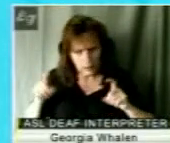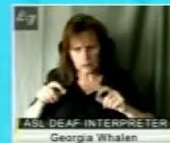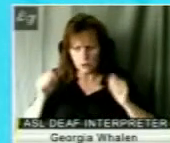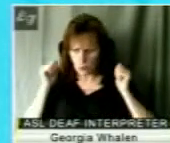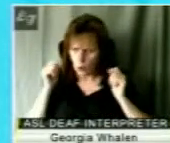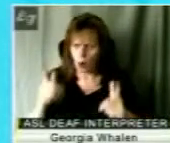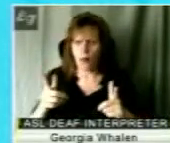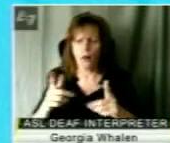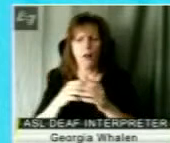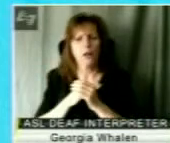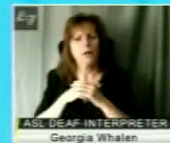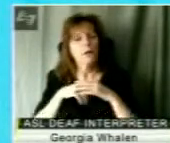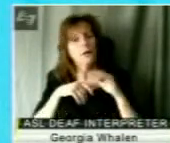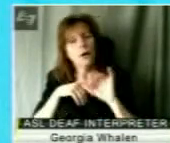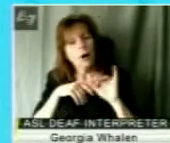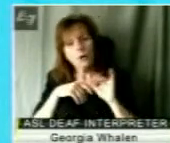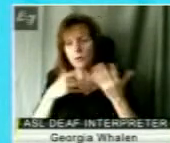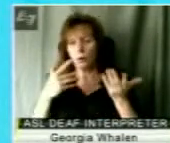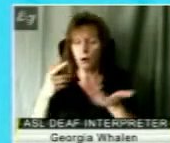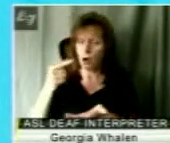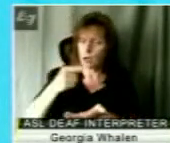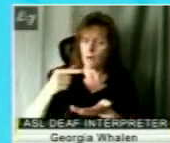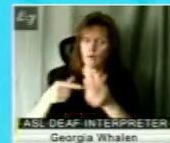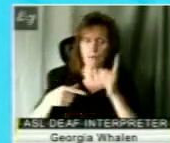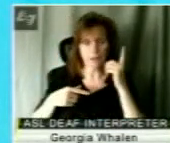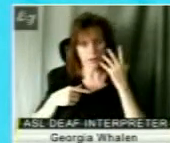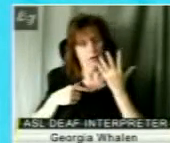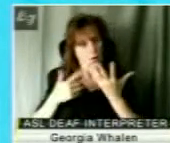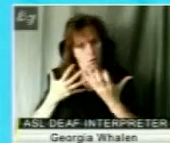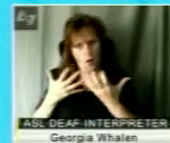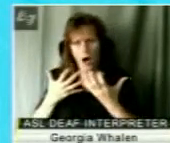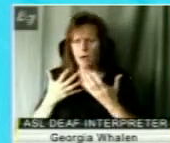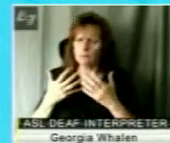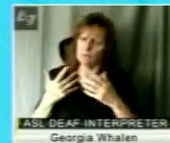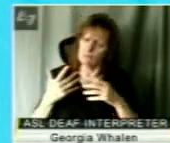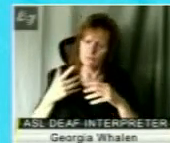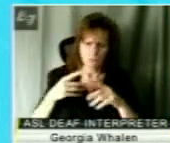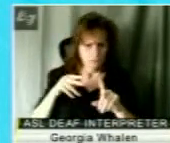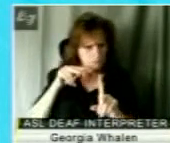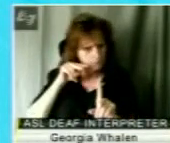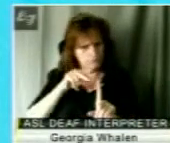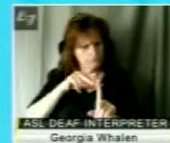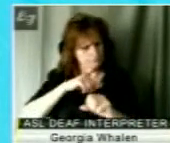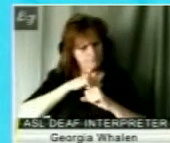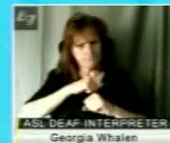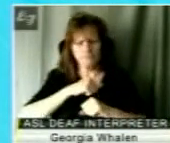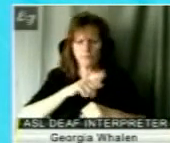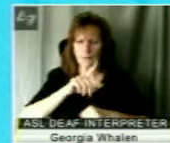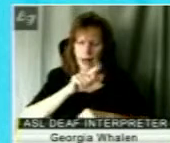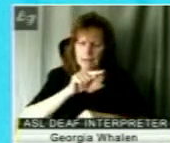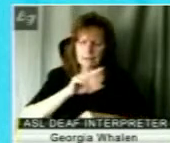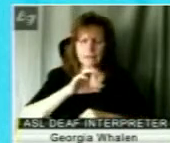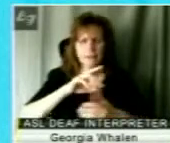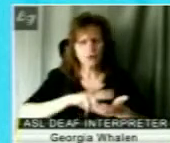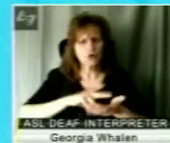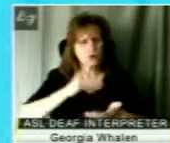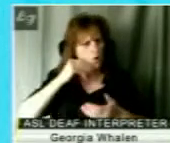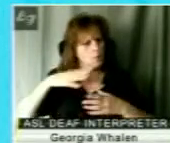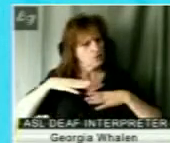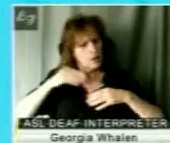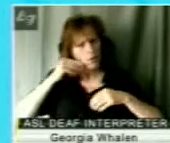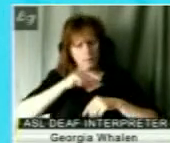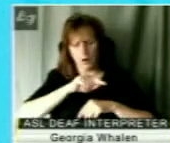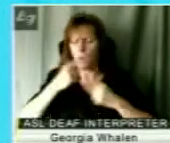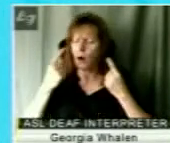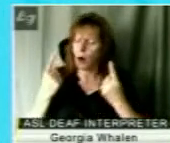government is also looking at some targeted testing that they're doing going forward. Long-term care homes, again, is one of the groups that they're looking at. So